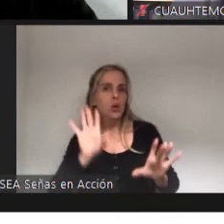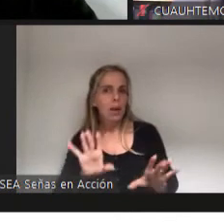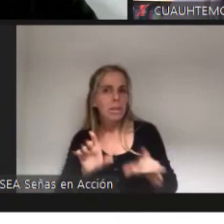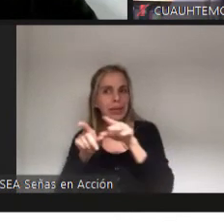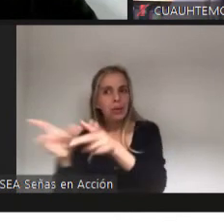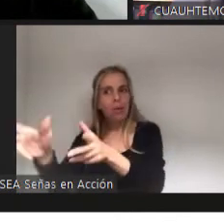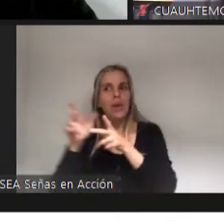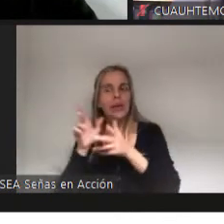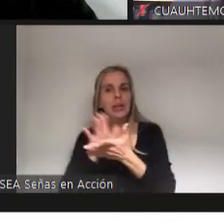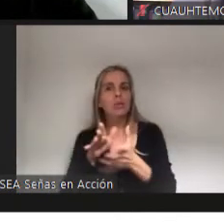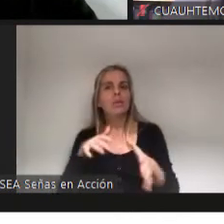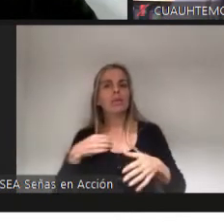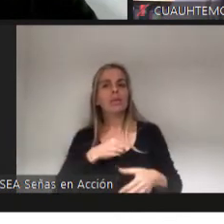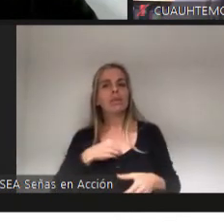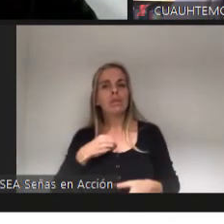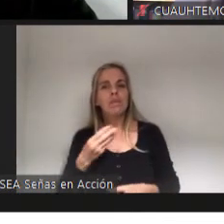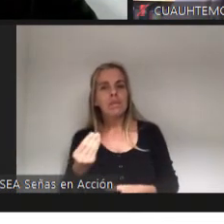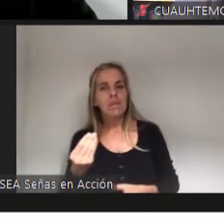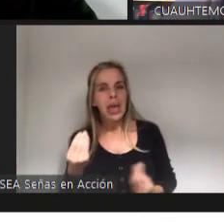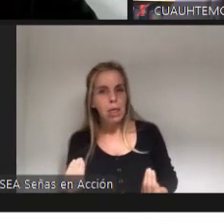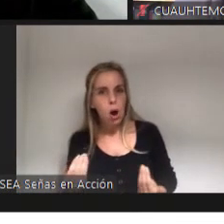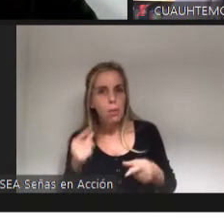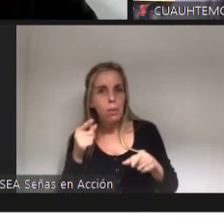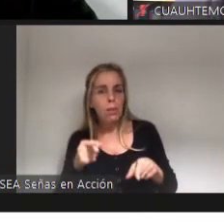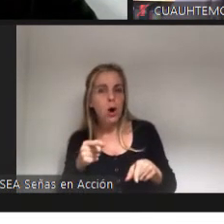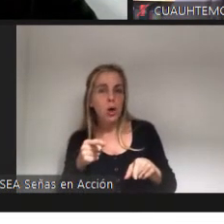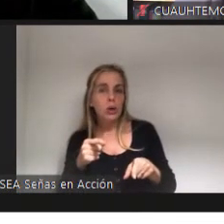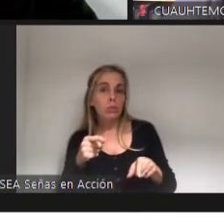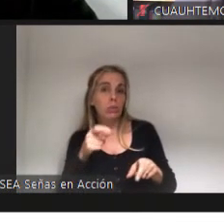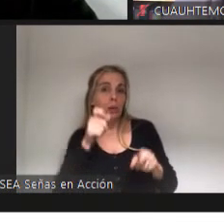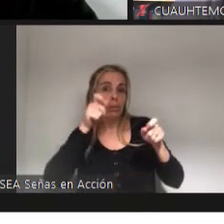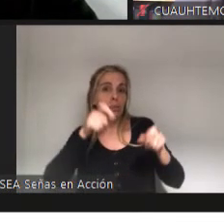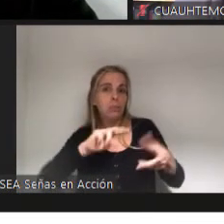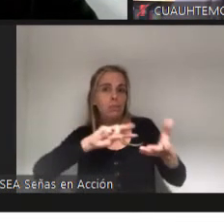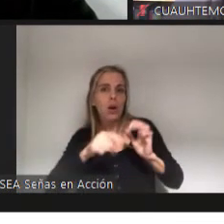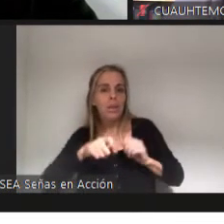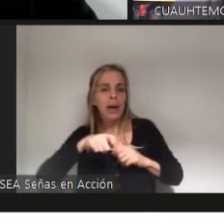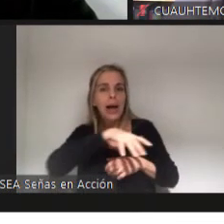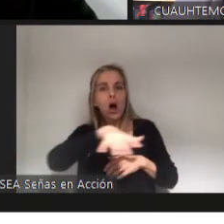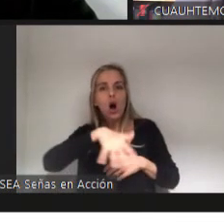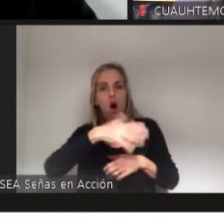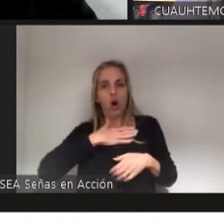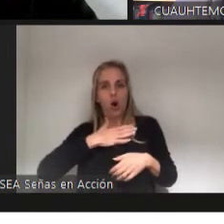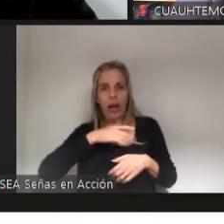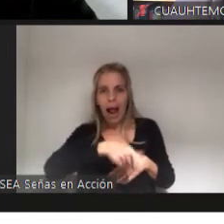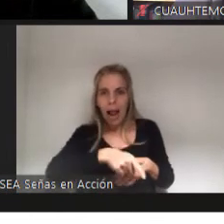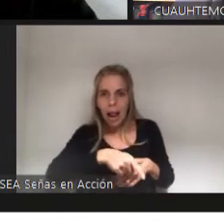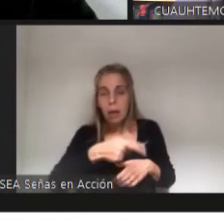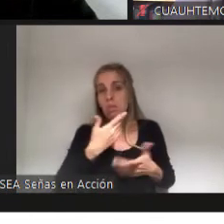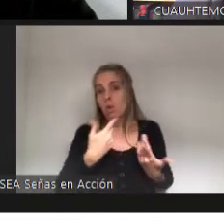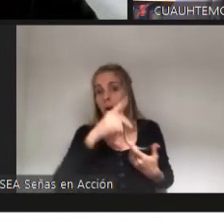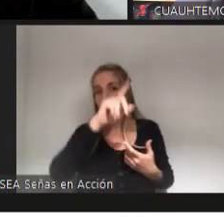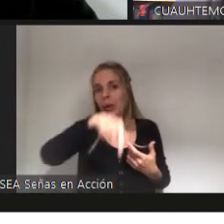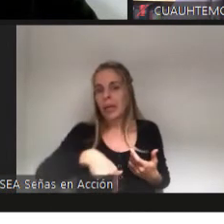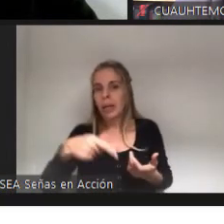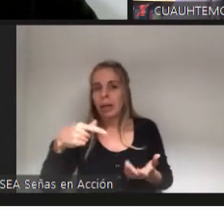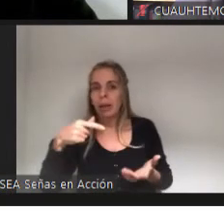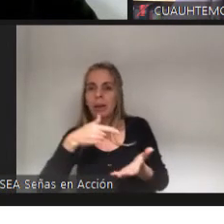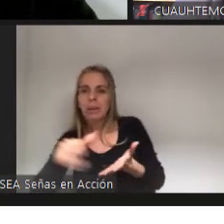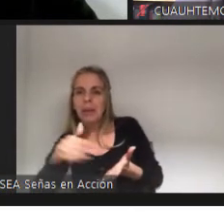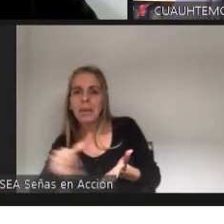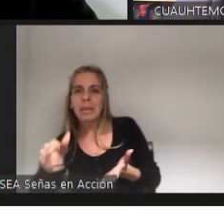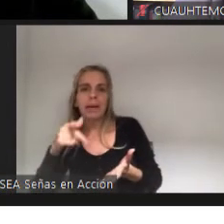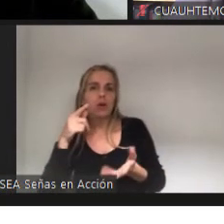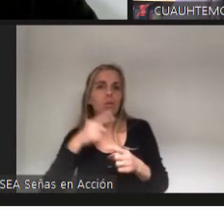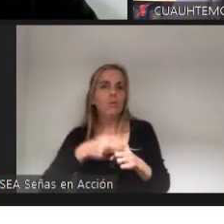about the notion you were talking about. Based on the influence of what's local, we might come to xenophobia or